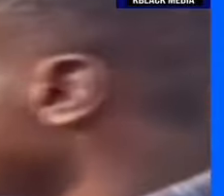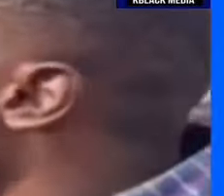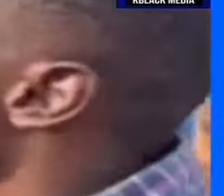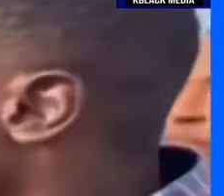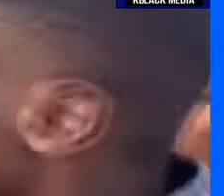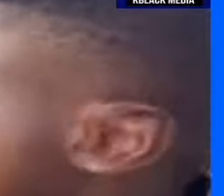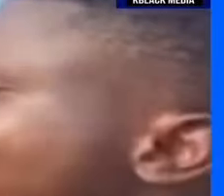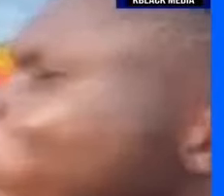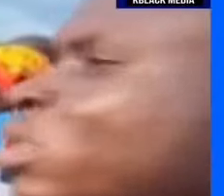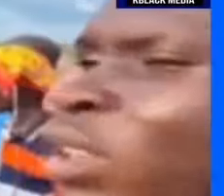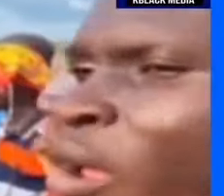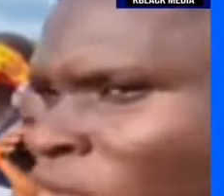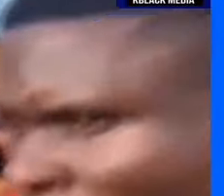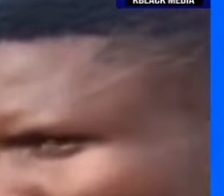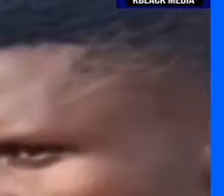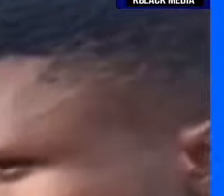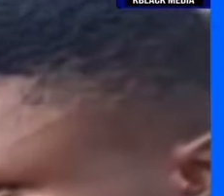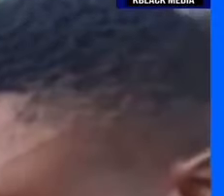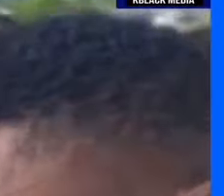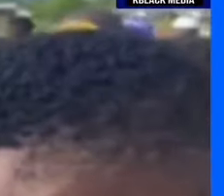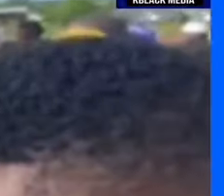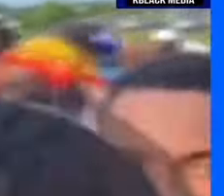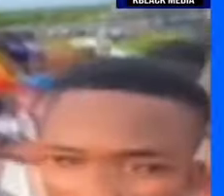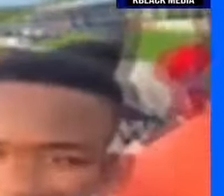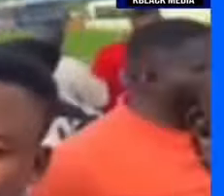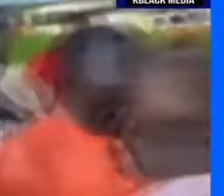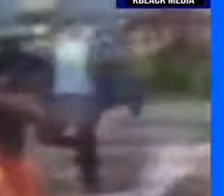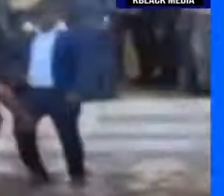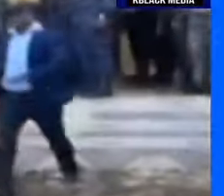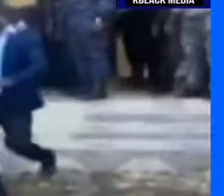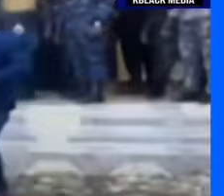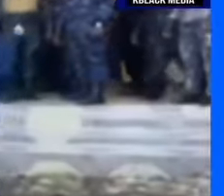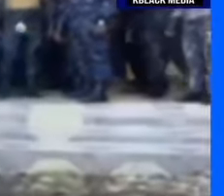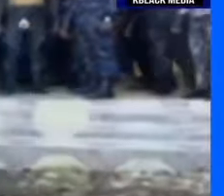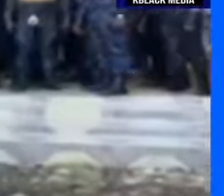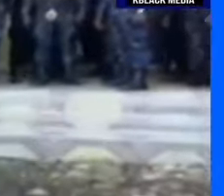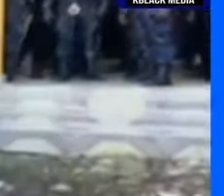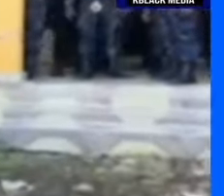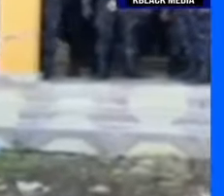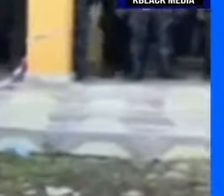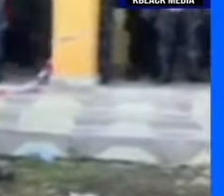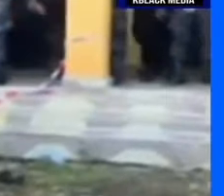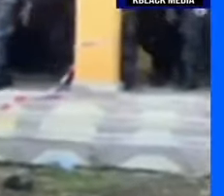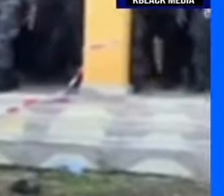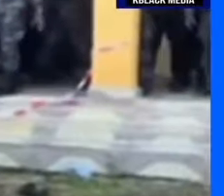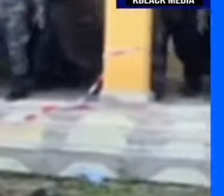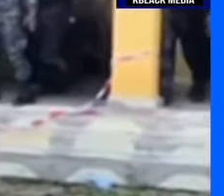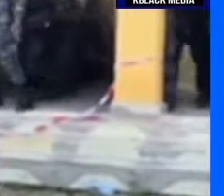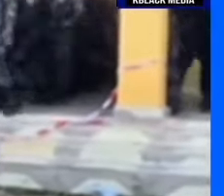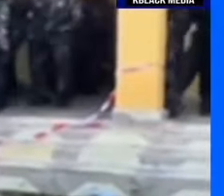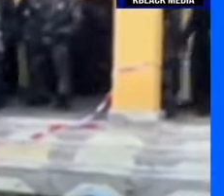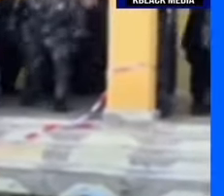hold my one call be well. Parliament is a very romantic area. Take notes. Me Parliament is a